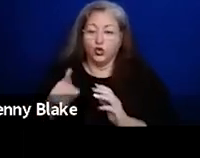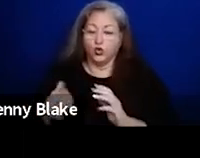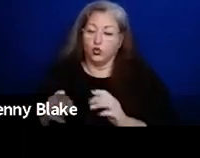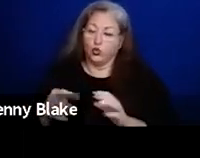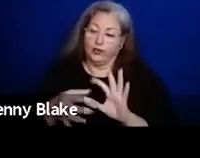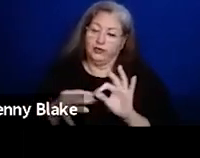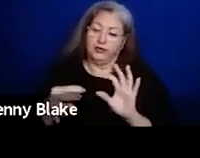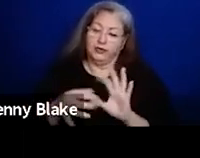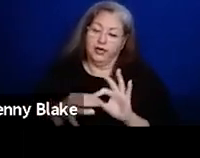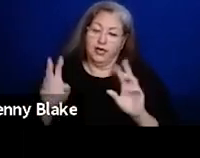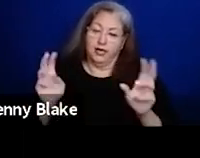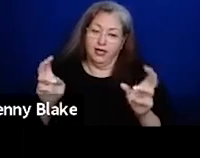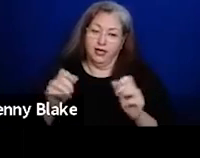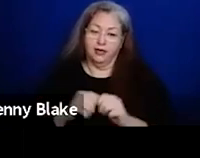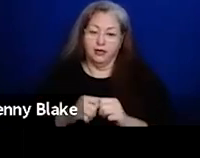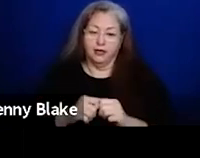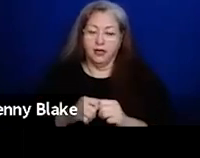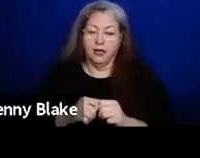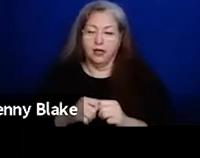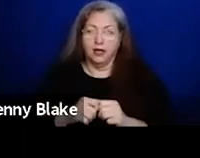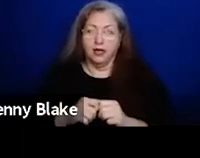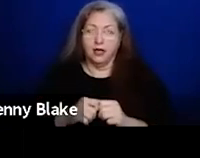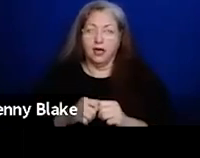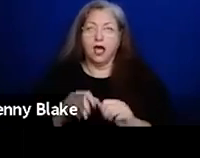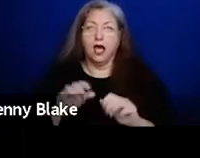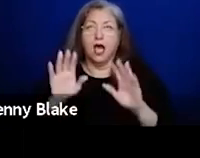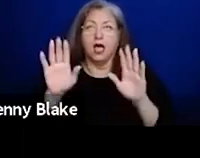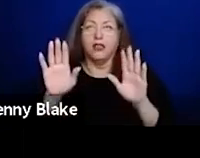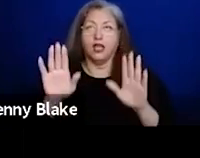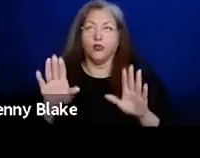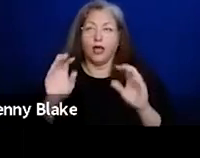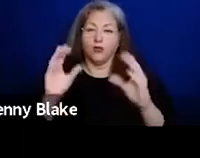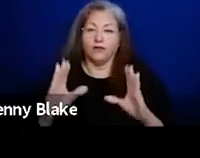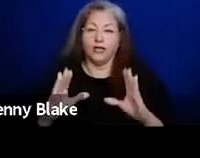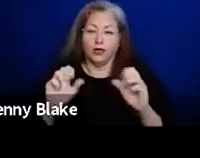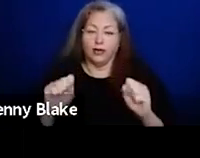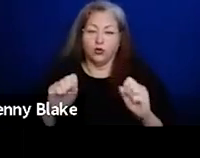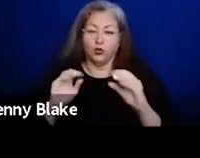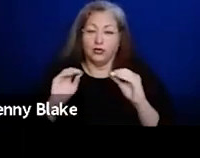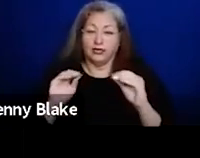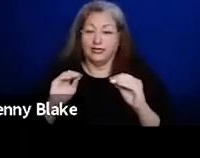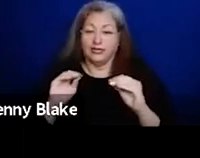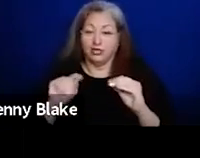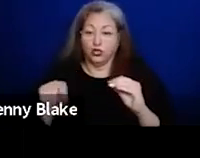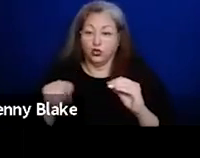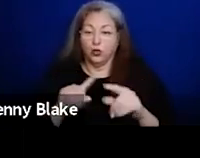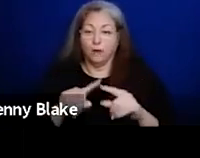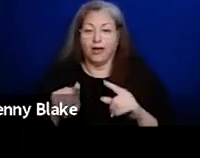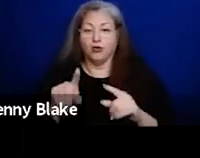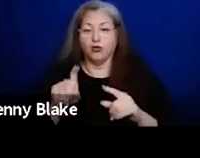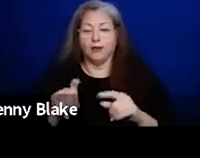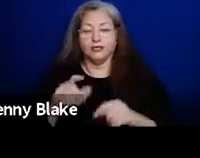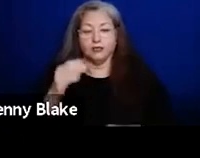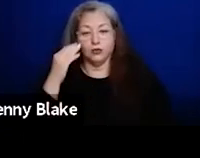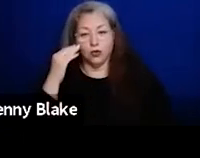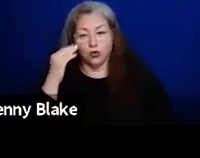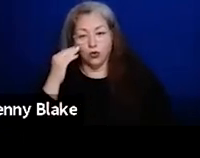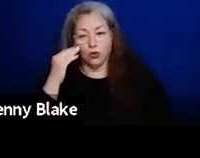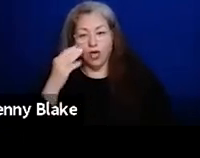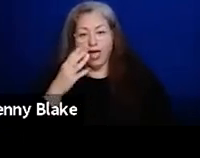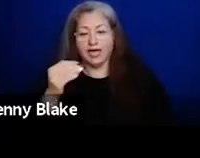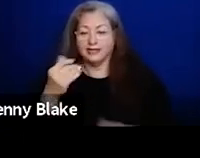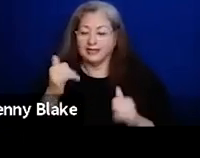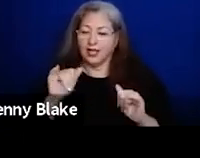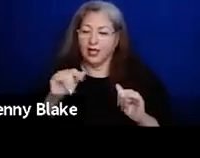said that a great professor can teach you what you need to know, and yet they